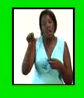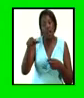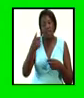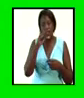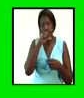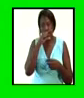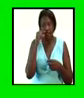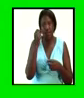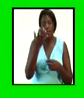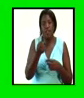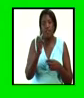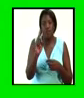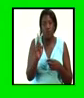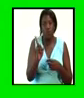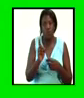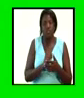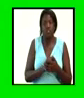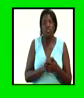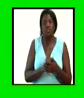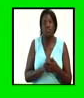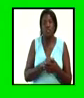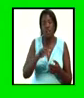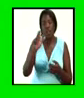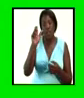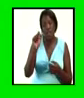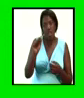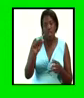called A. Direct speech,